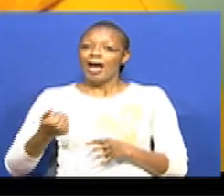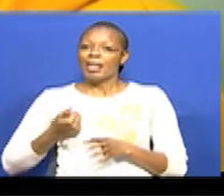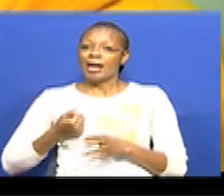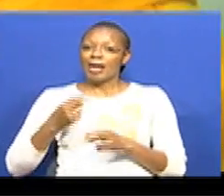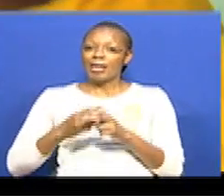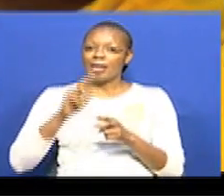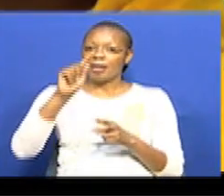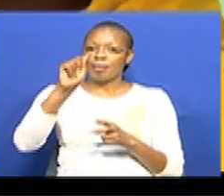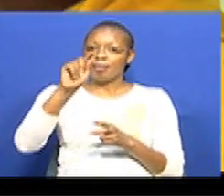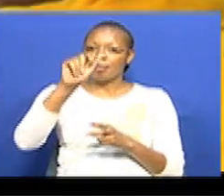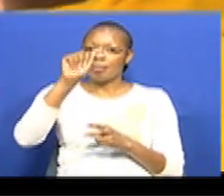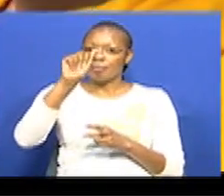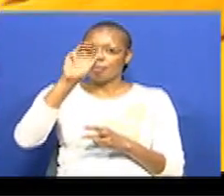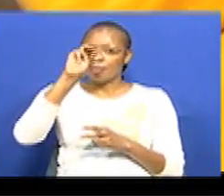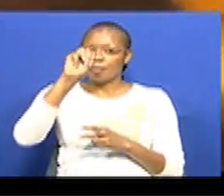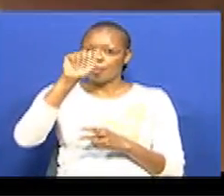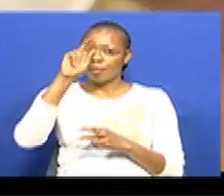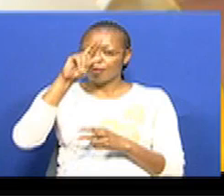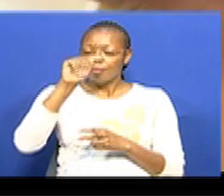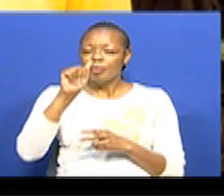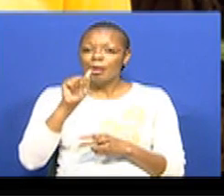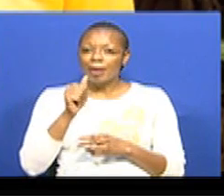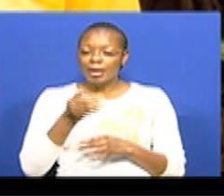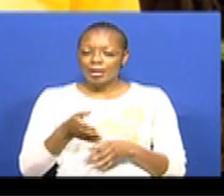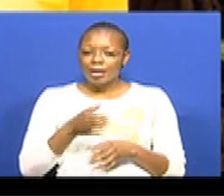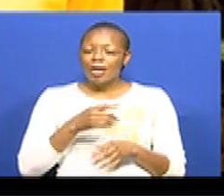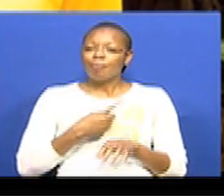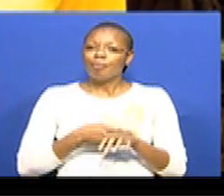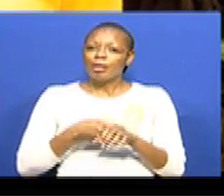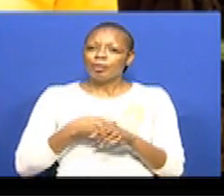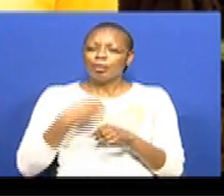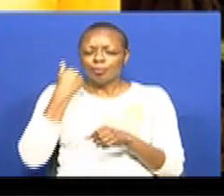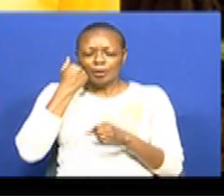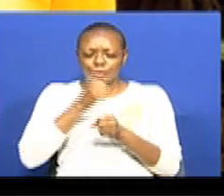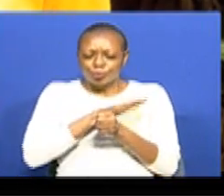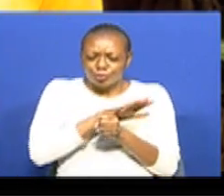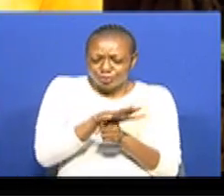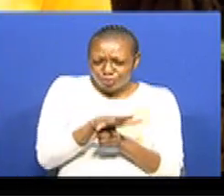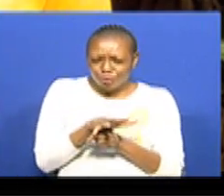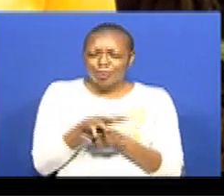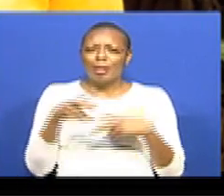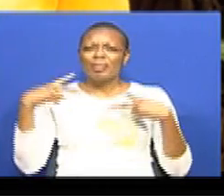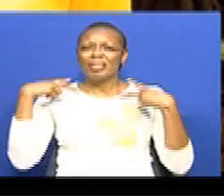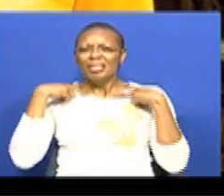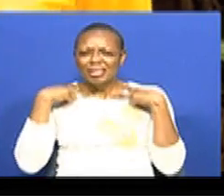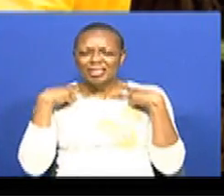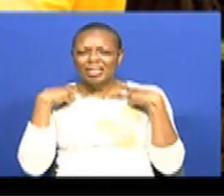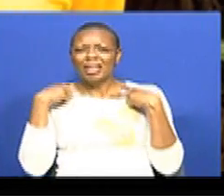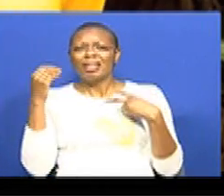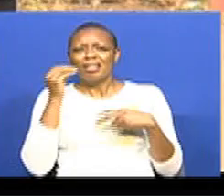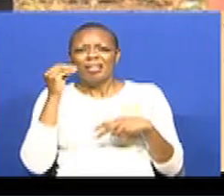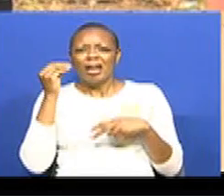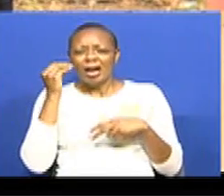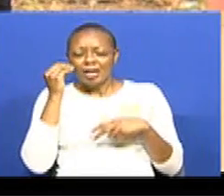anayetumia msimu huu kwa kujifaidi. During this COVID-19, I was stuck in quarantine all day.